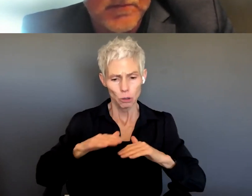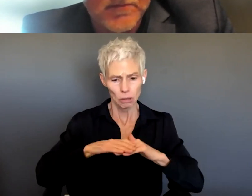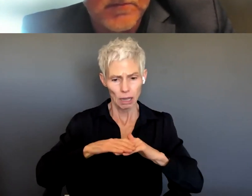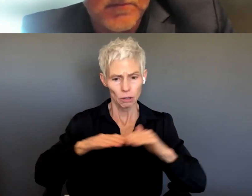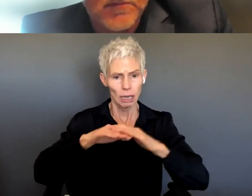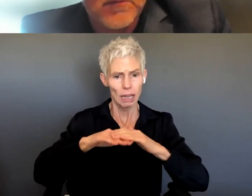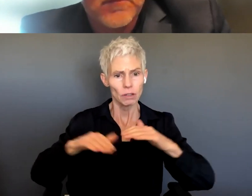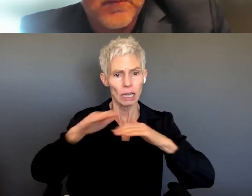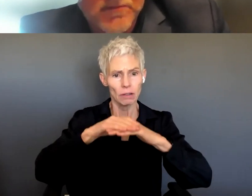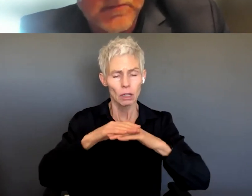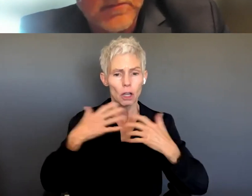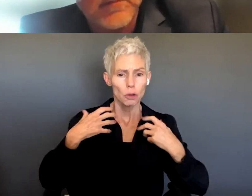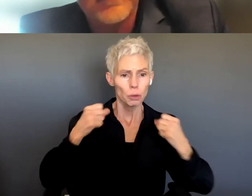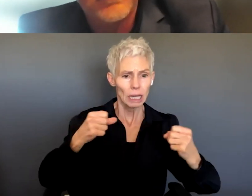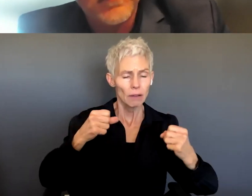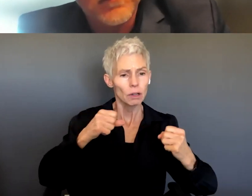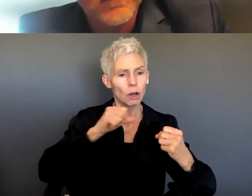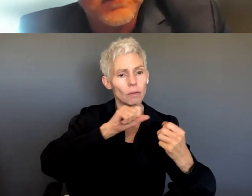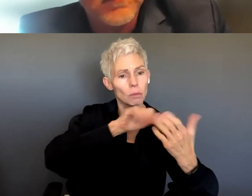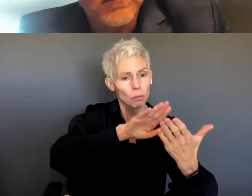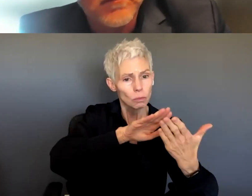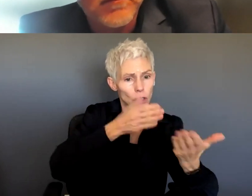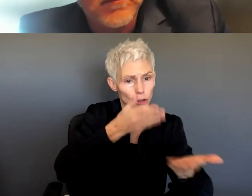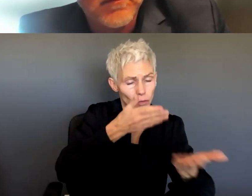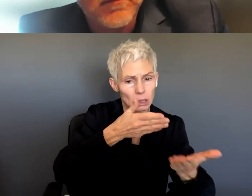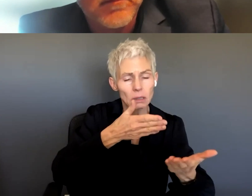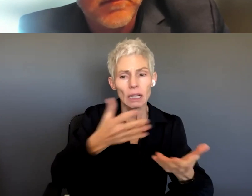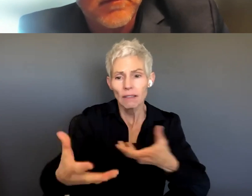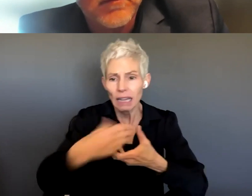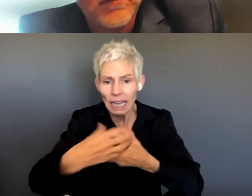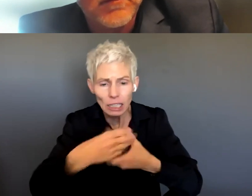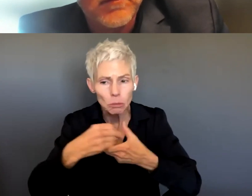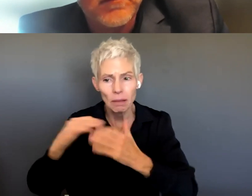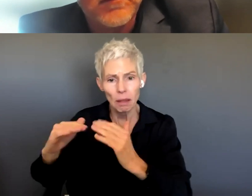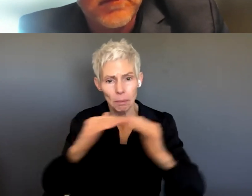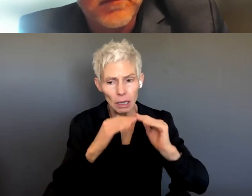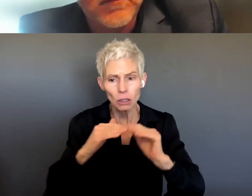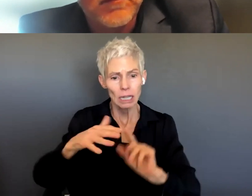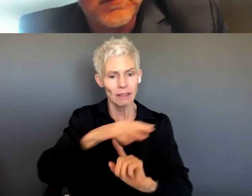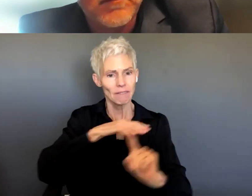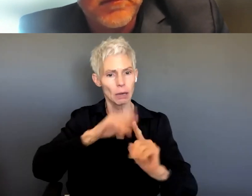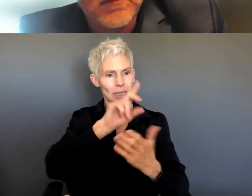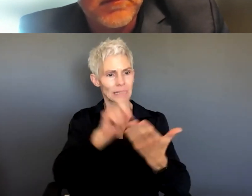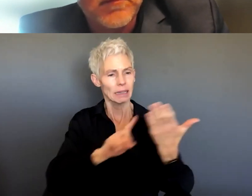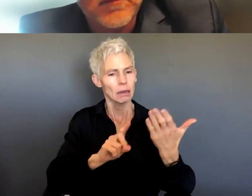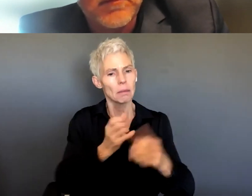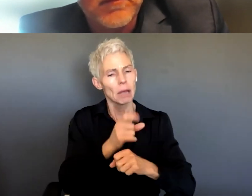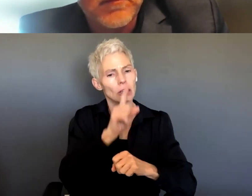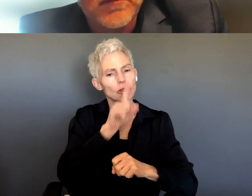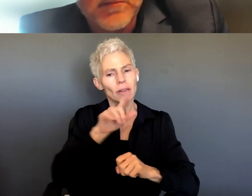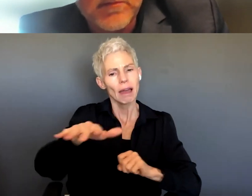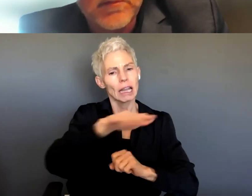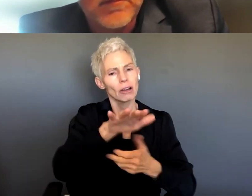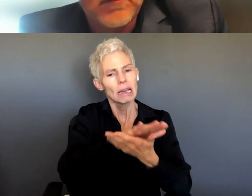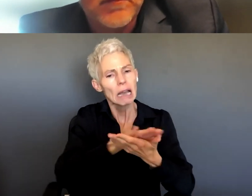the recovery oriented services, the engagement, the peers, the environmental design to try to make it as nice and